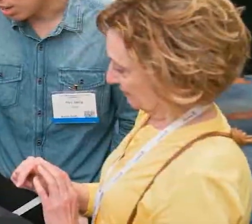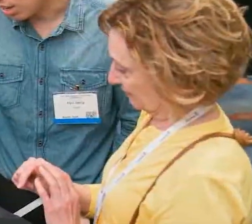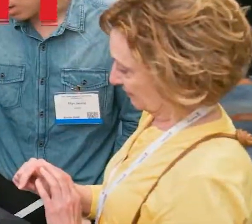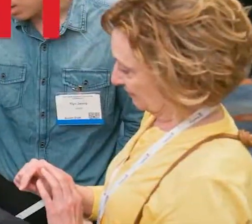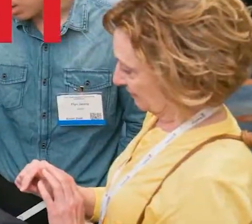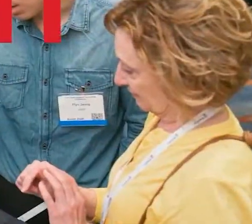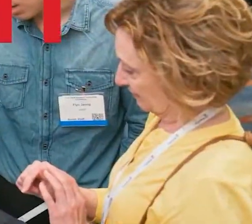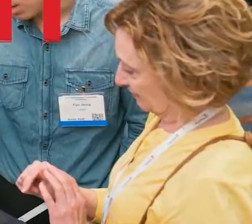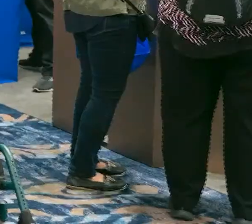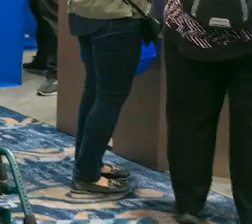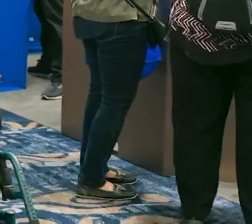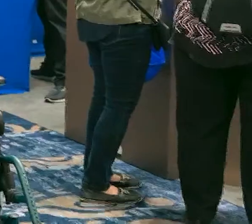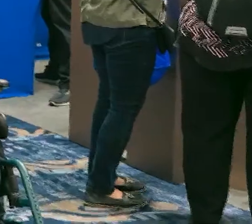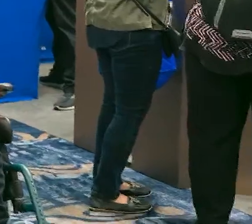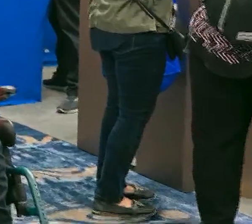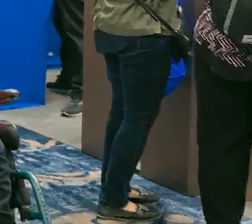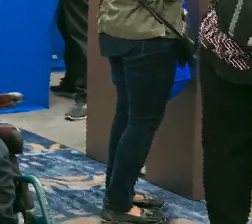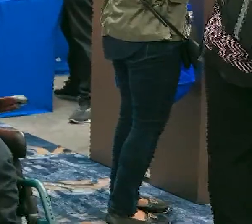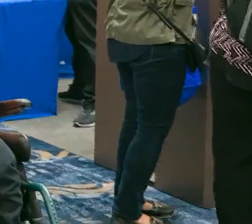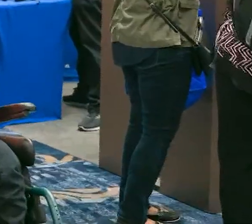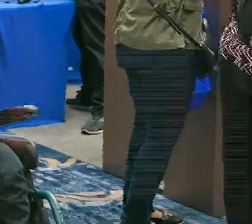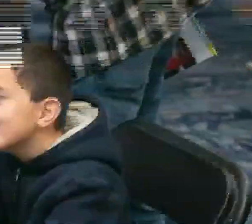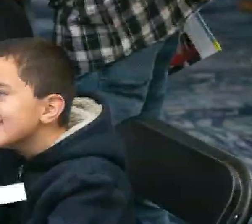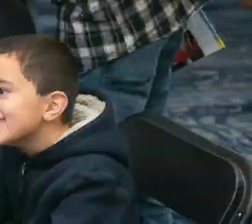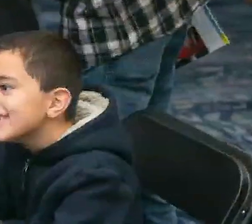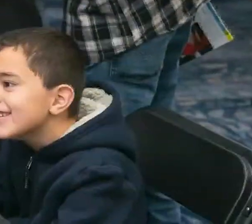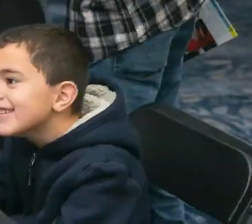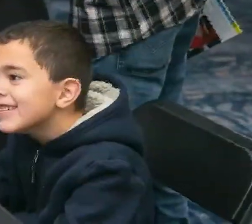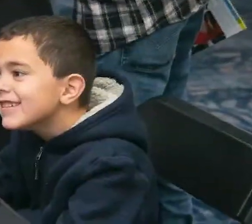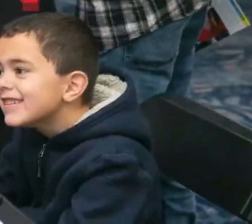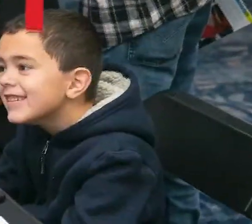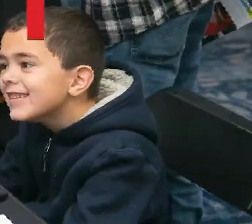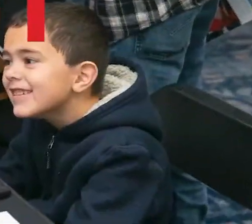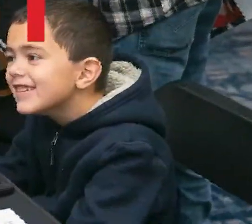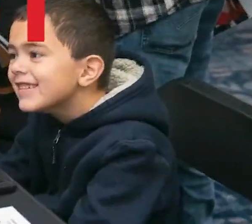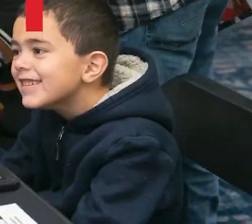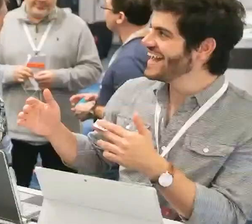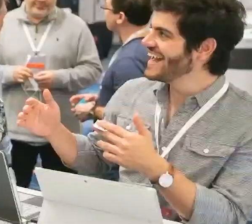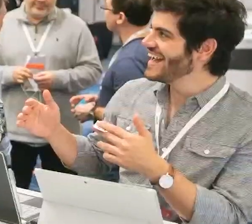An extensive exhibit hall showcasing the latest practical solutions.